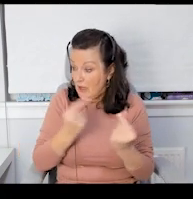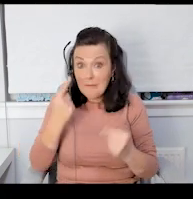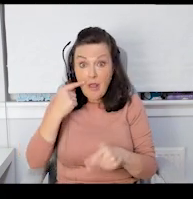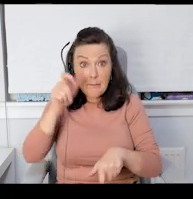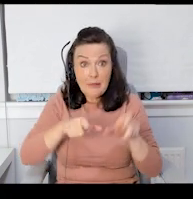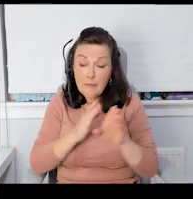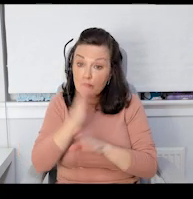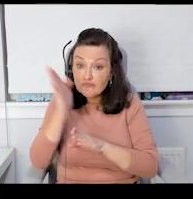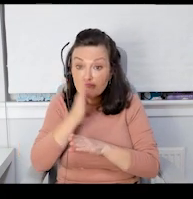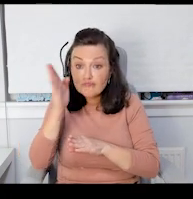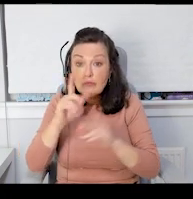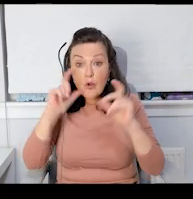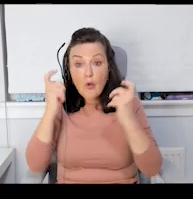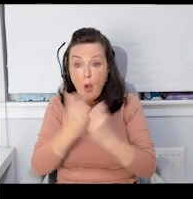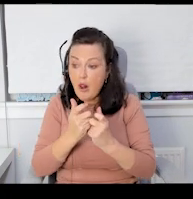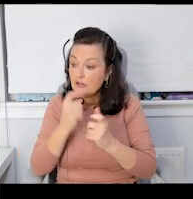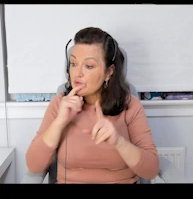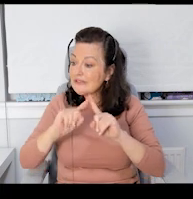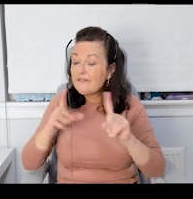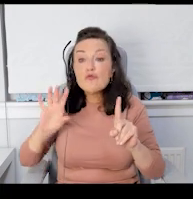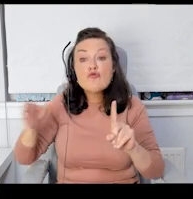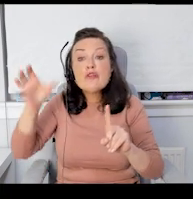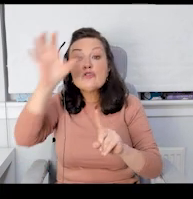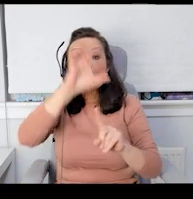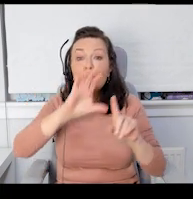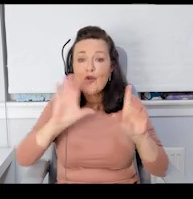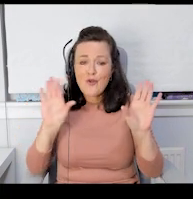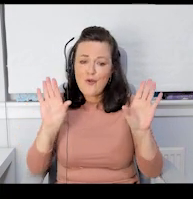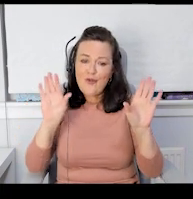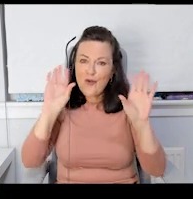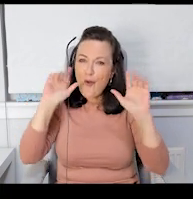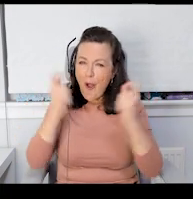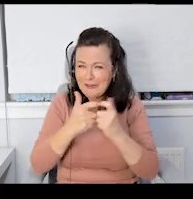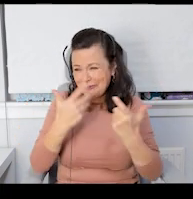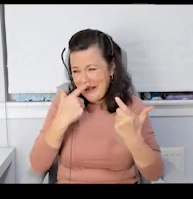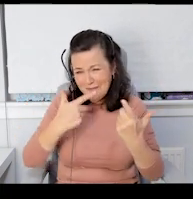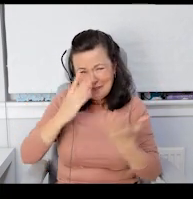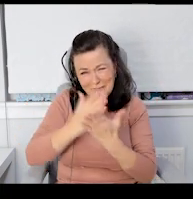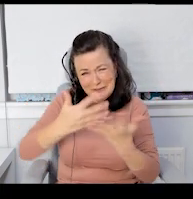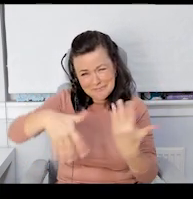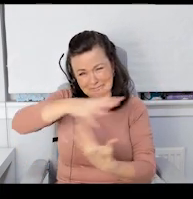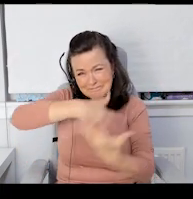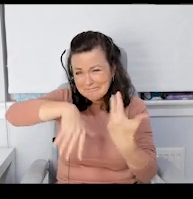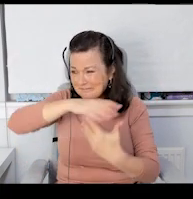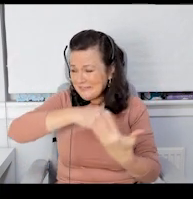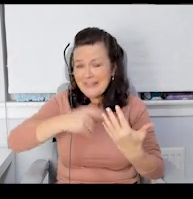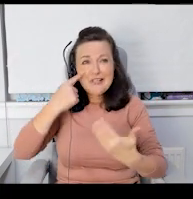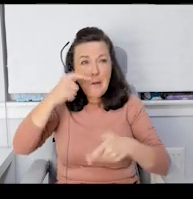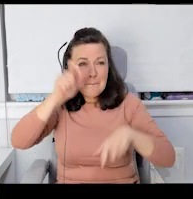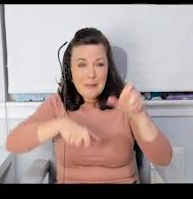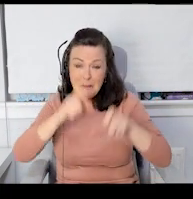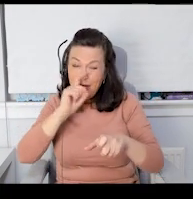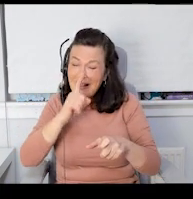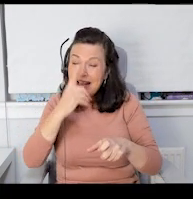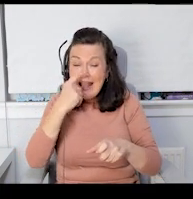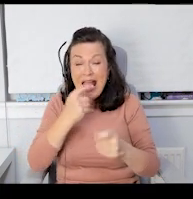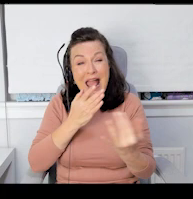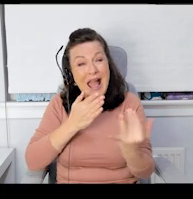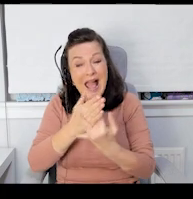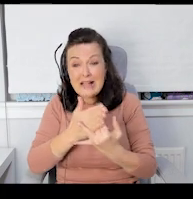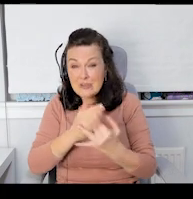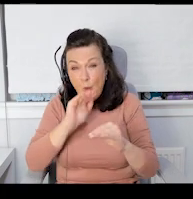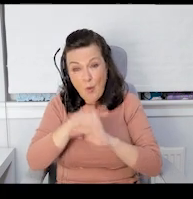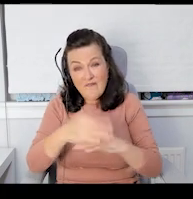out to college, to the Glasgow Regional Colleges. So we have a mixture of young people who can access over